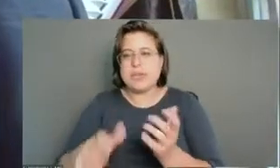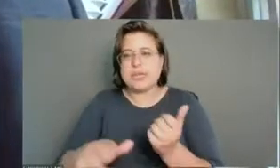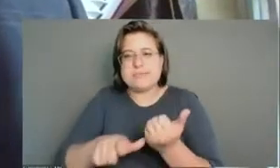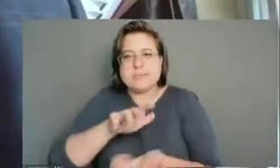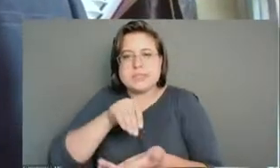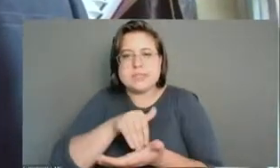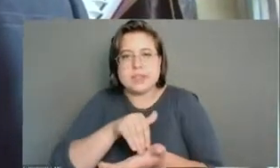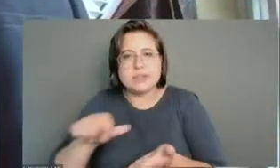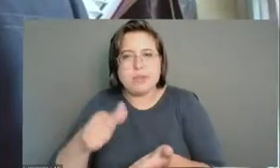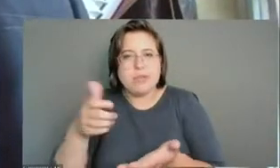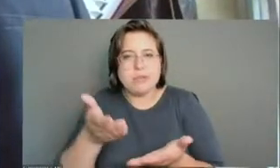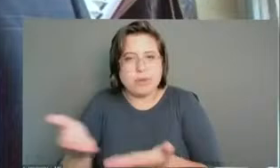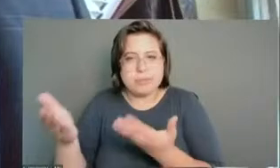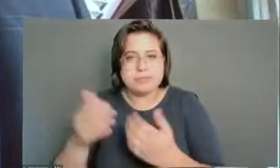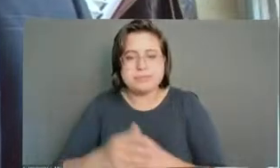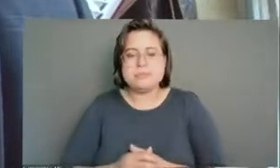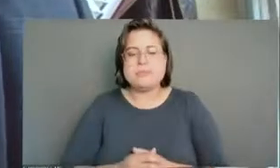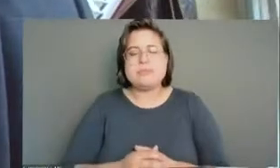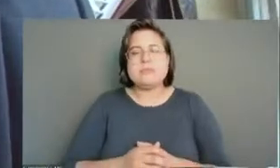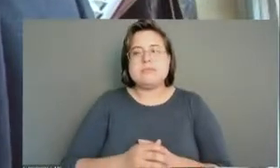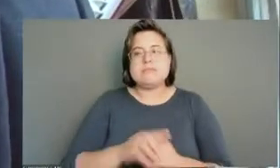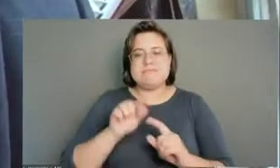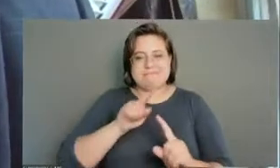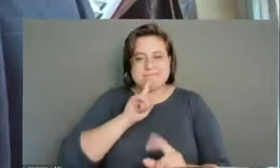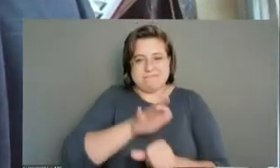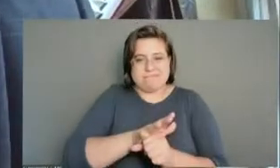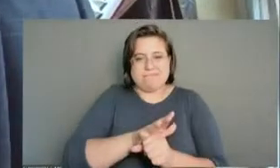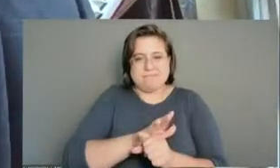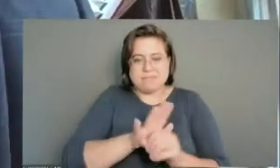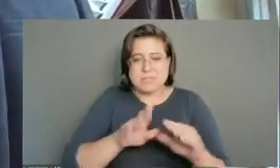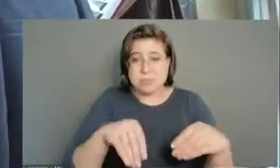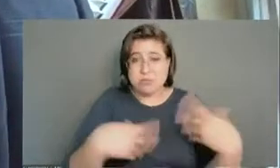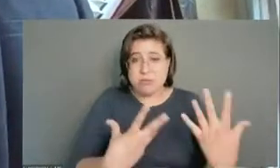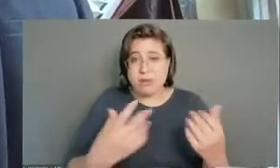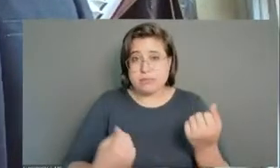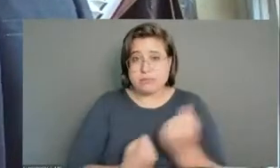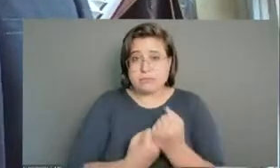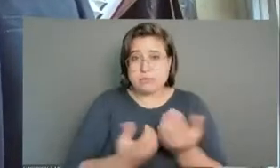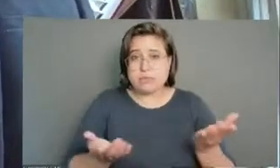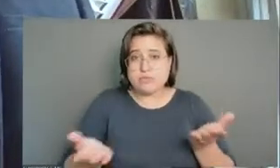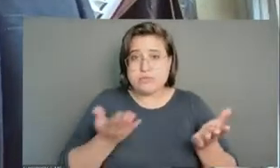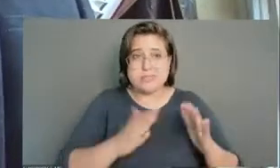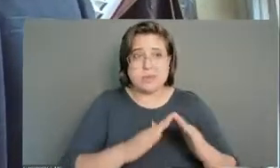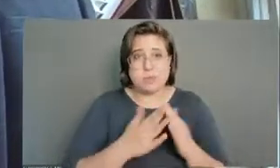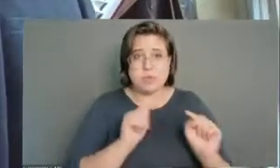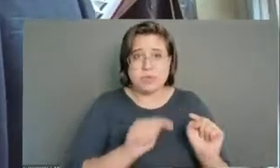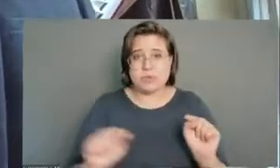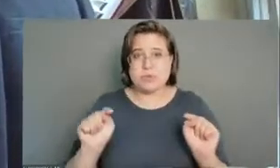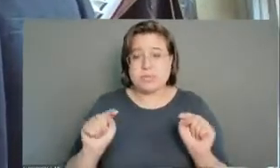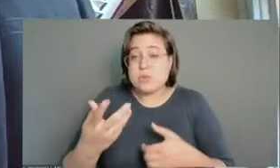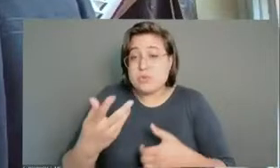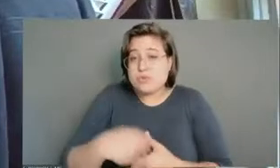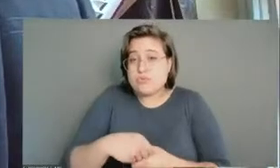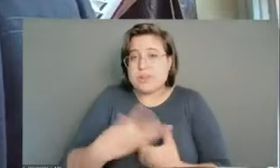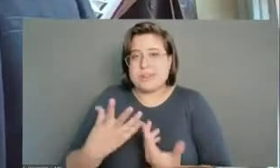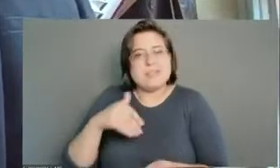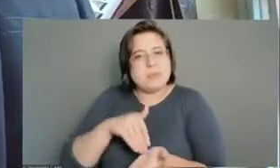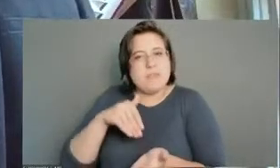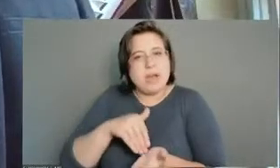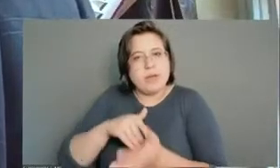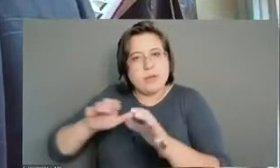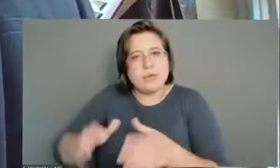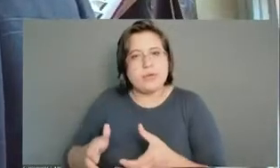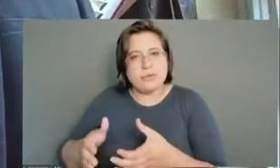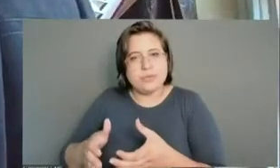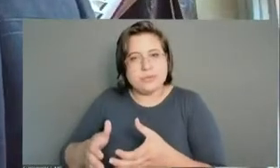are providing support and services to all the different communities that we're talking about, including our providers, because they